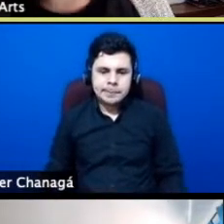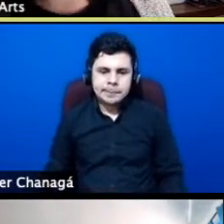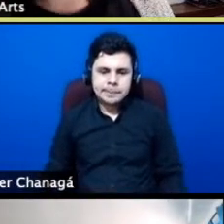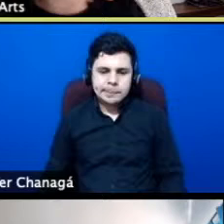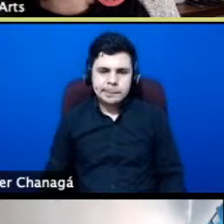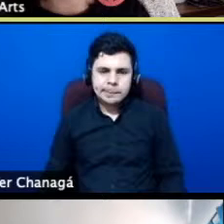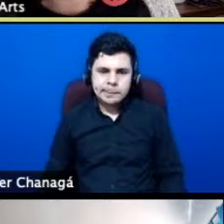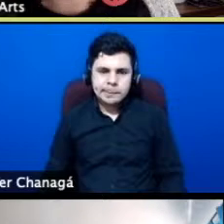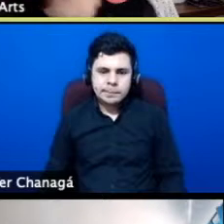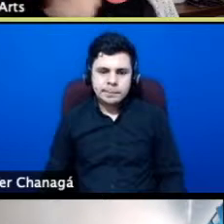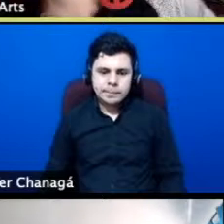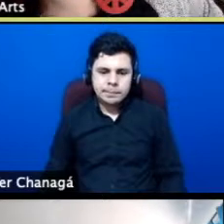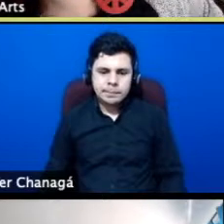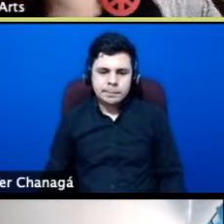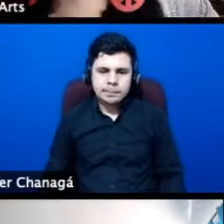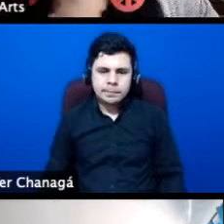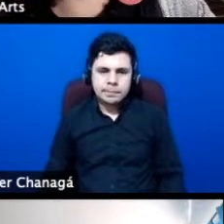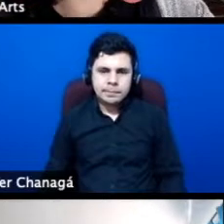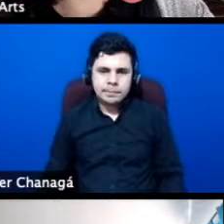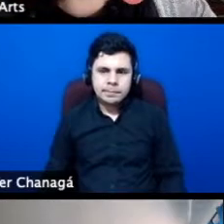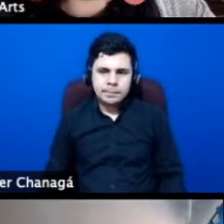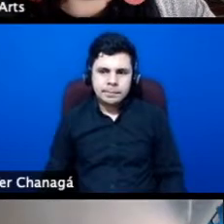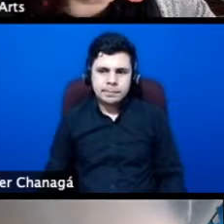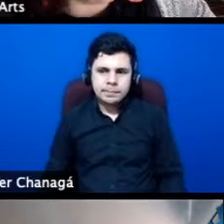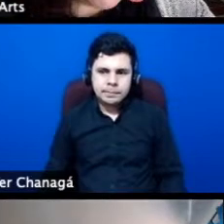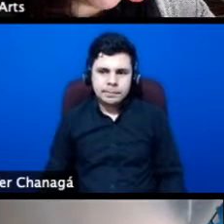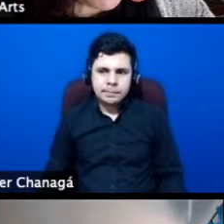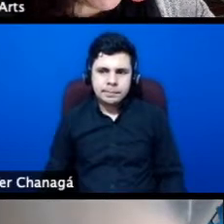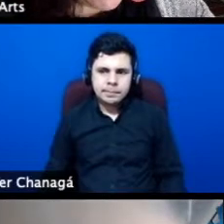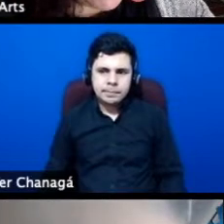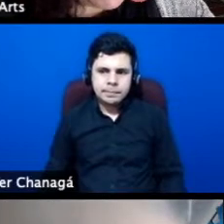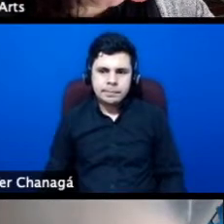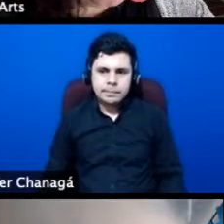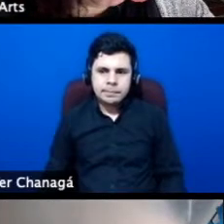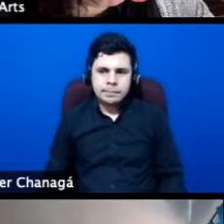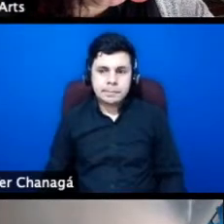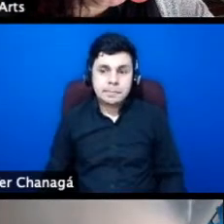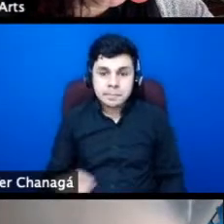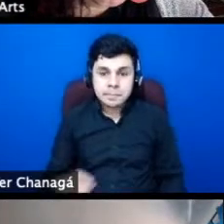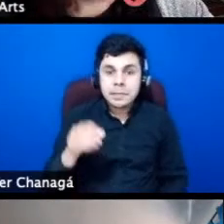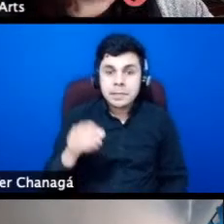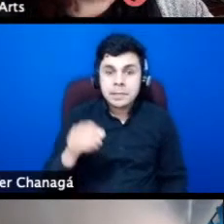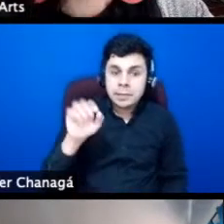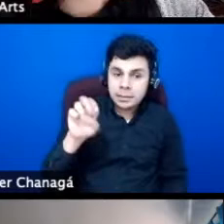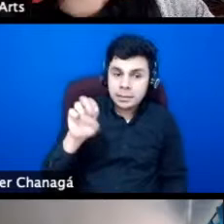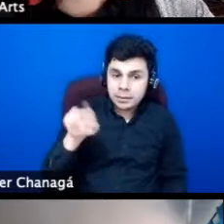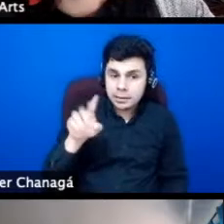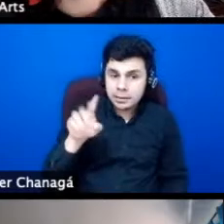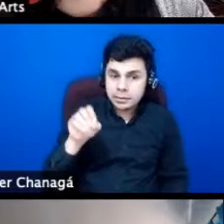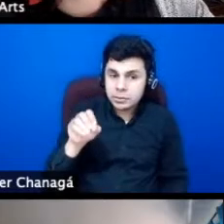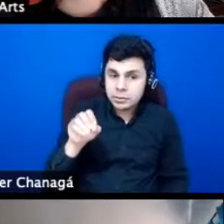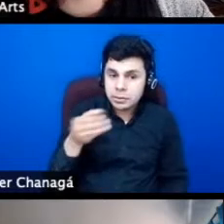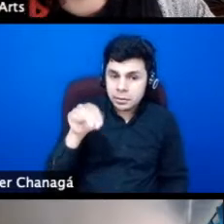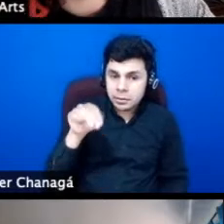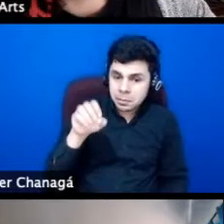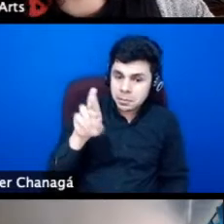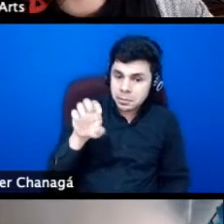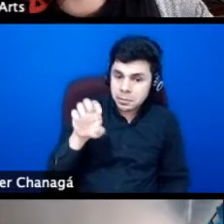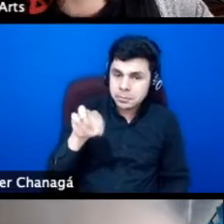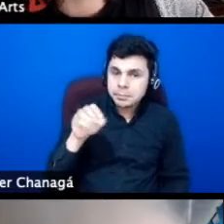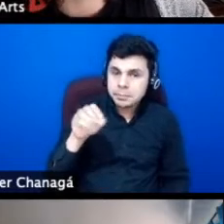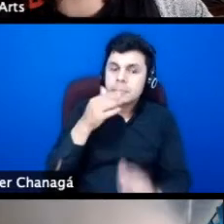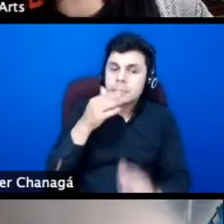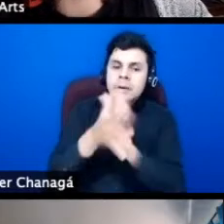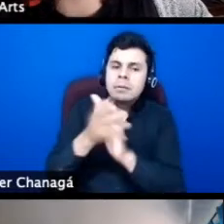Okay. Sí, Enzo Moreno está preguntando en cómo participar. Y Alejandro Jiménez